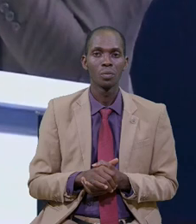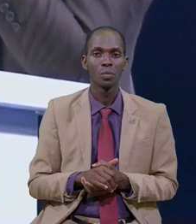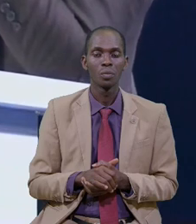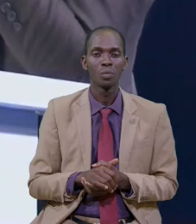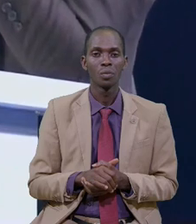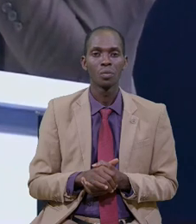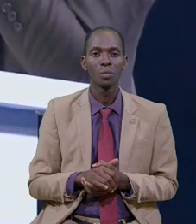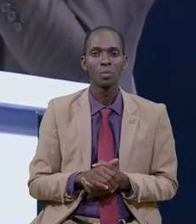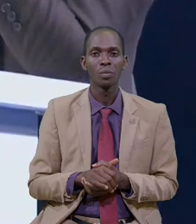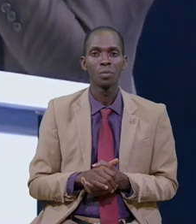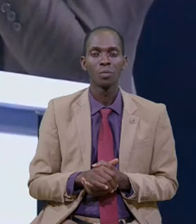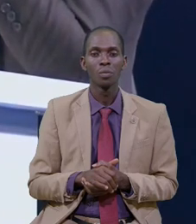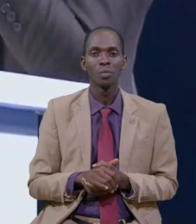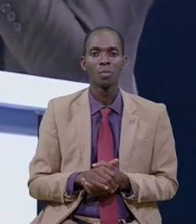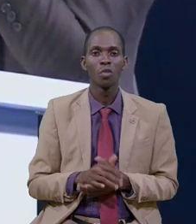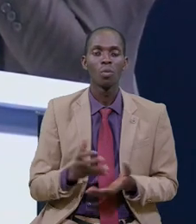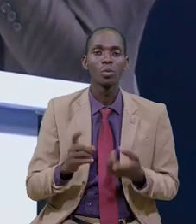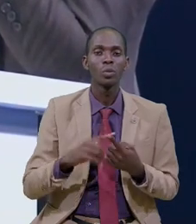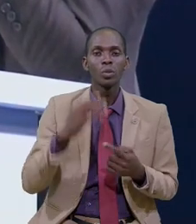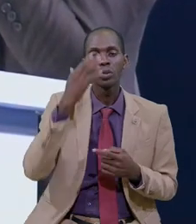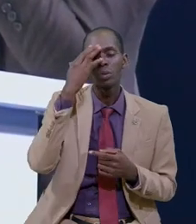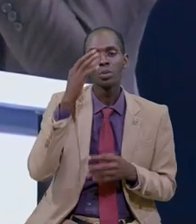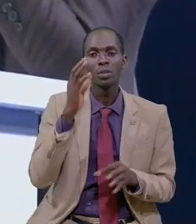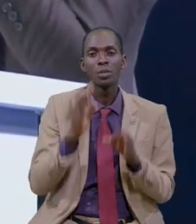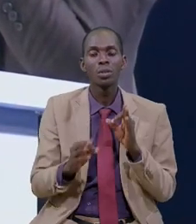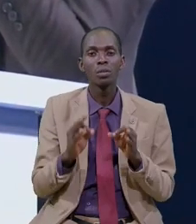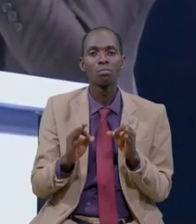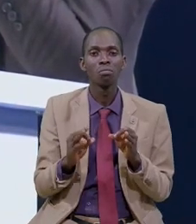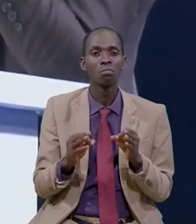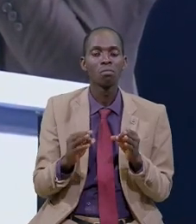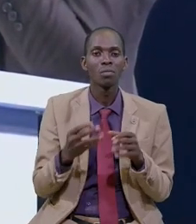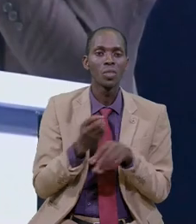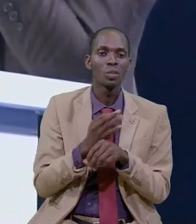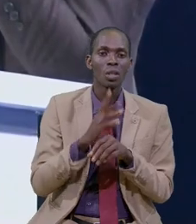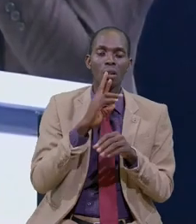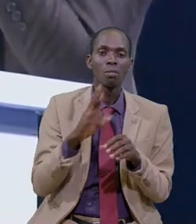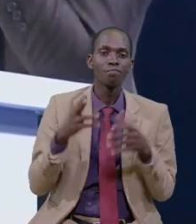Counselors, signify by raising up the flag if you are